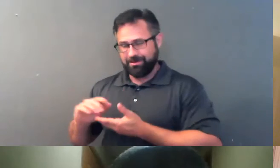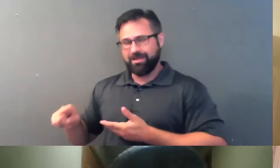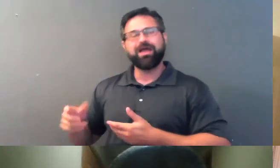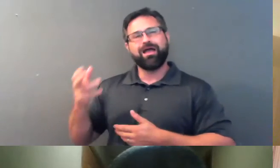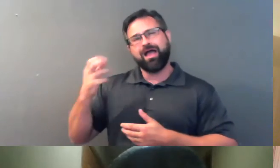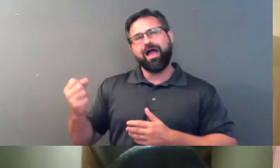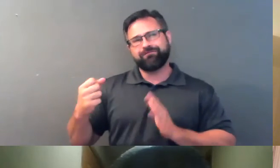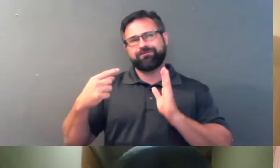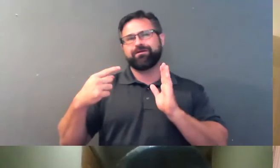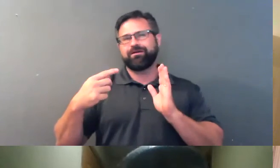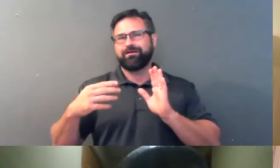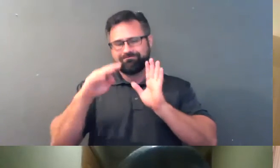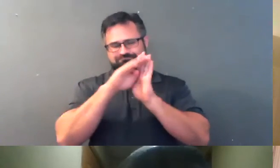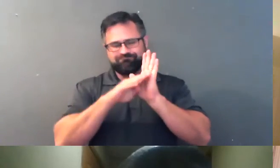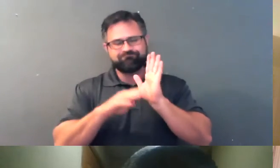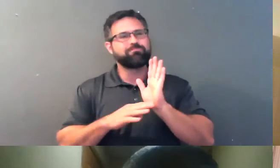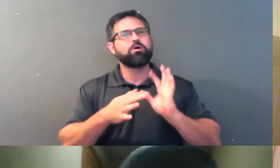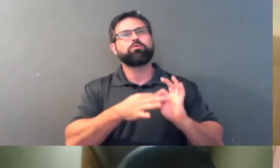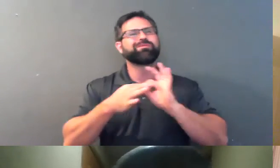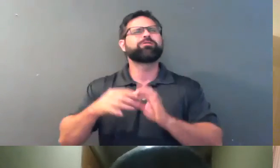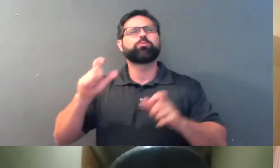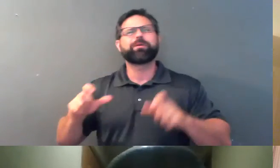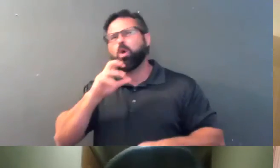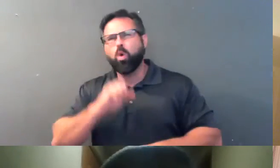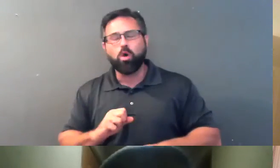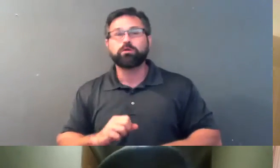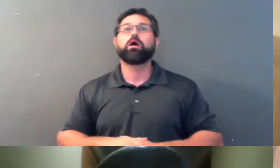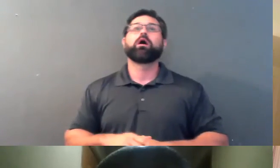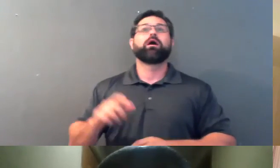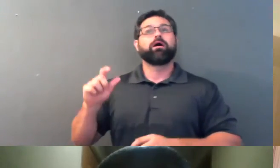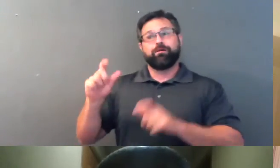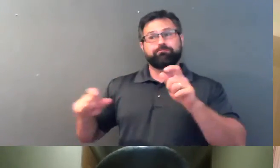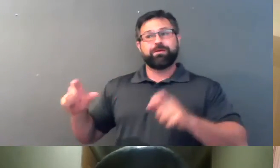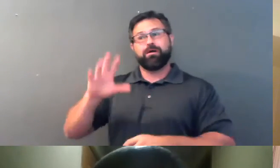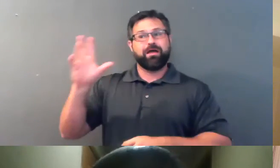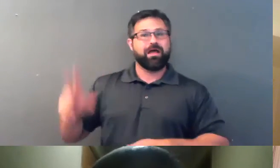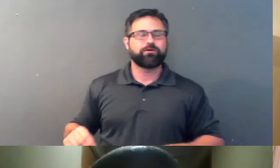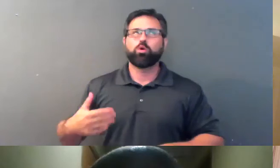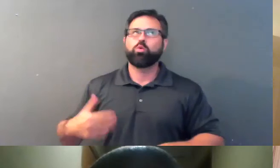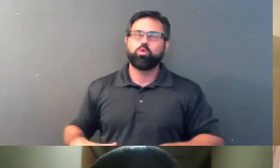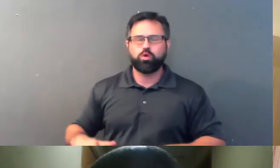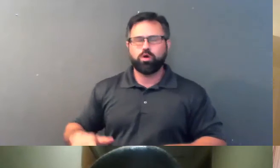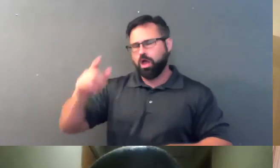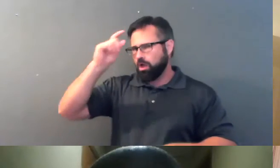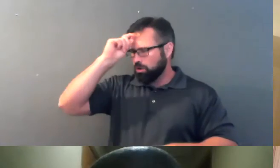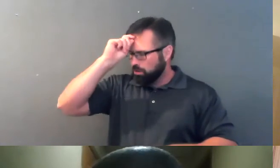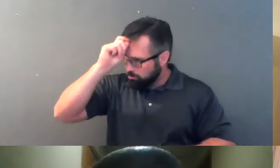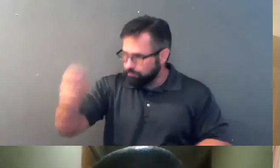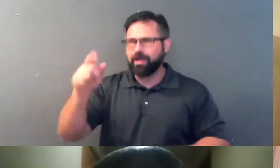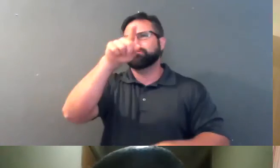on older persons, because Africans do respect age a lot, and